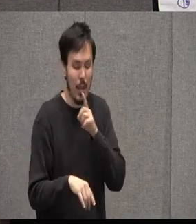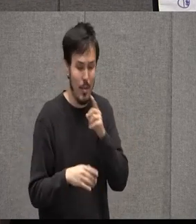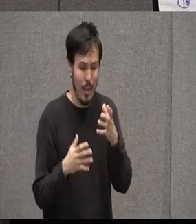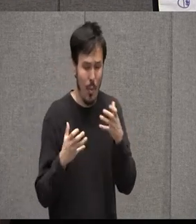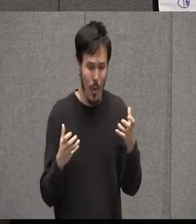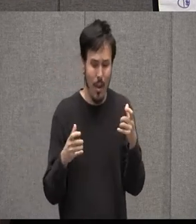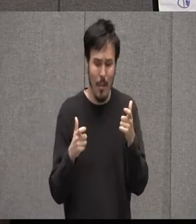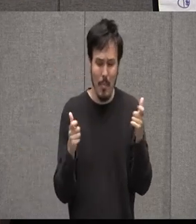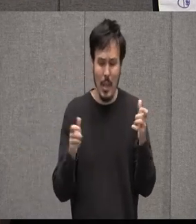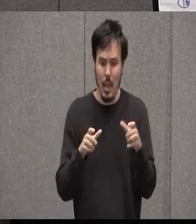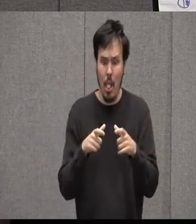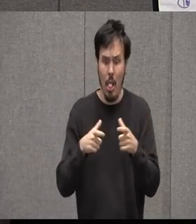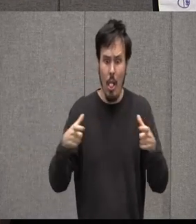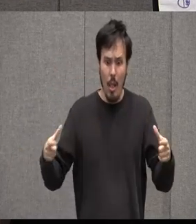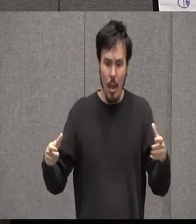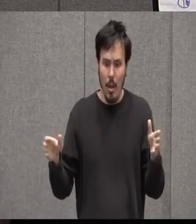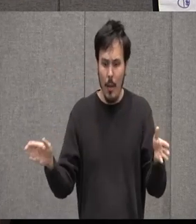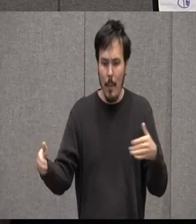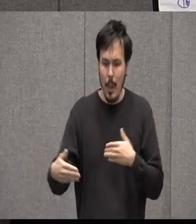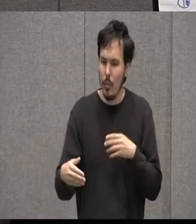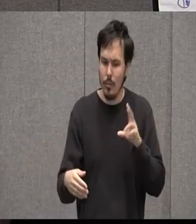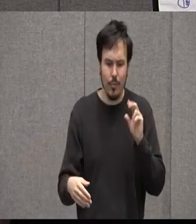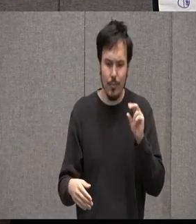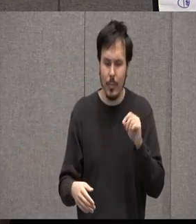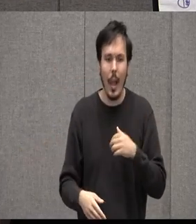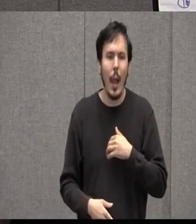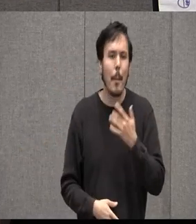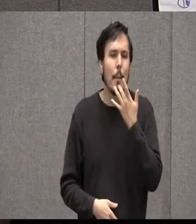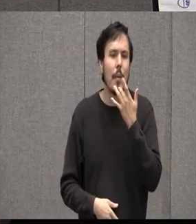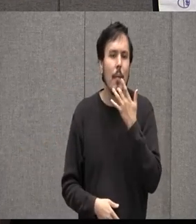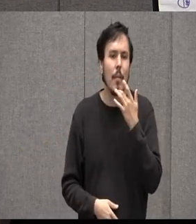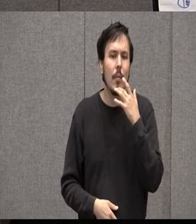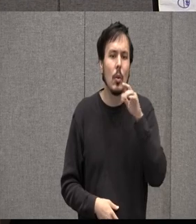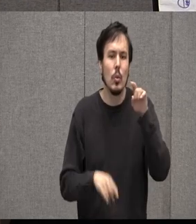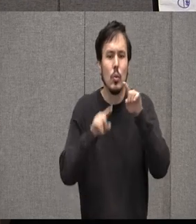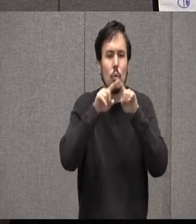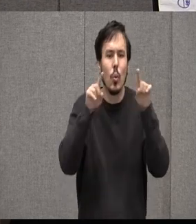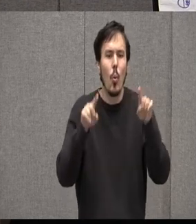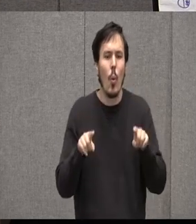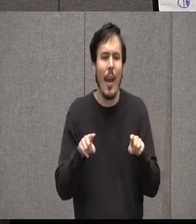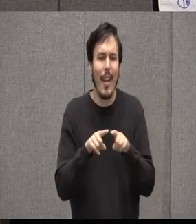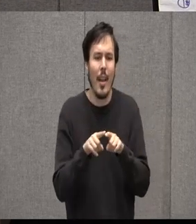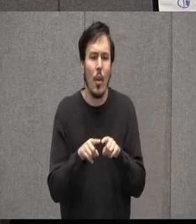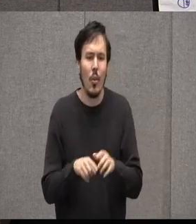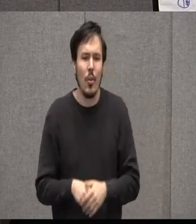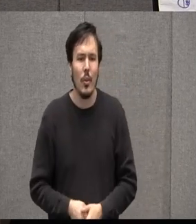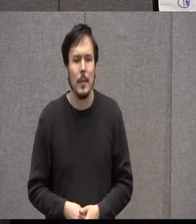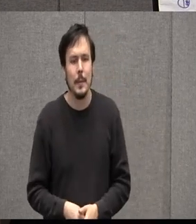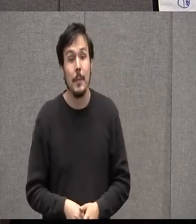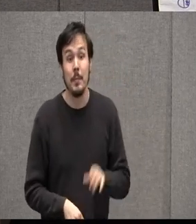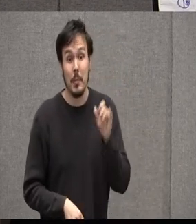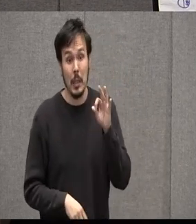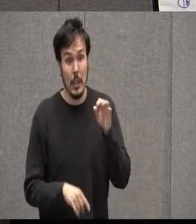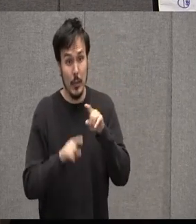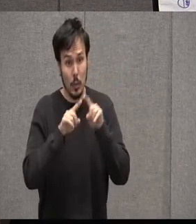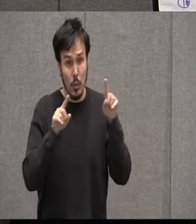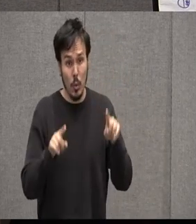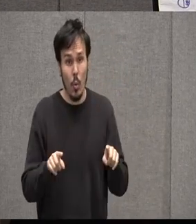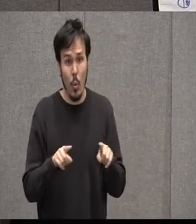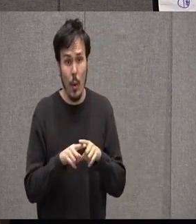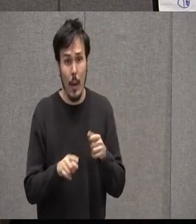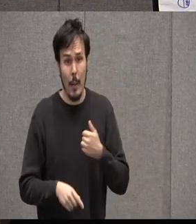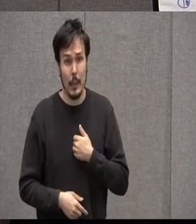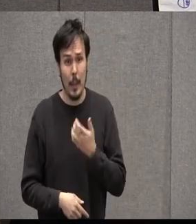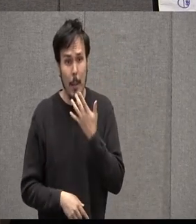really long. I want more, my box almost as square as I can get it. Okay, if that's the case,